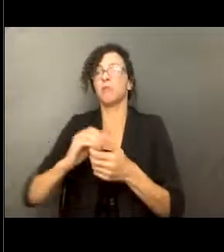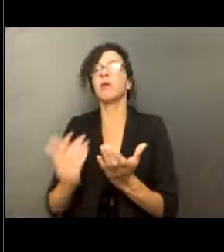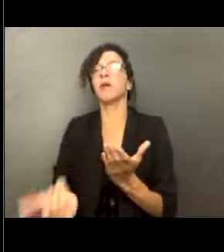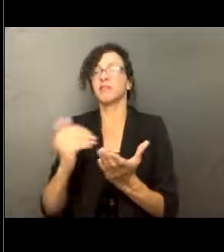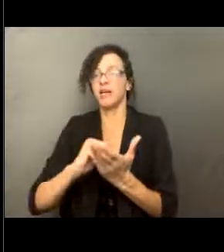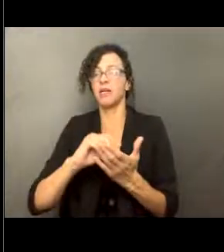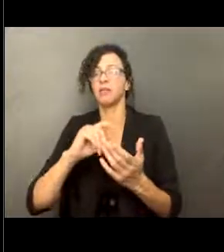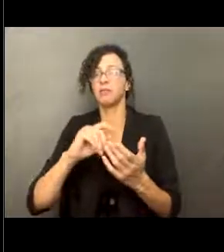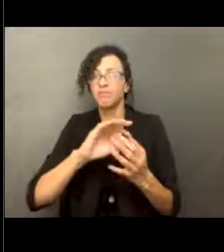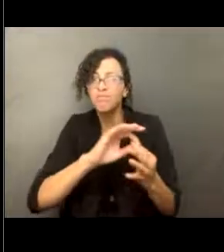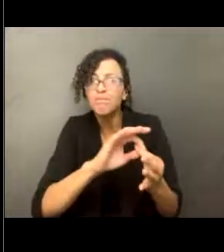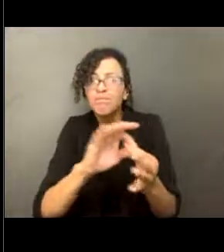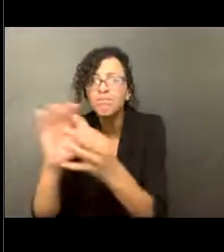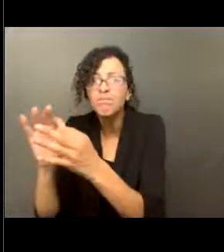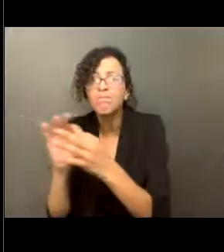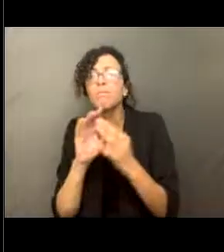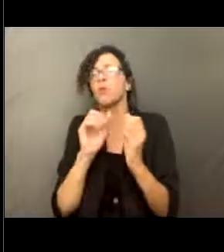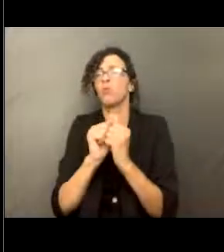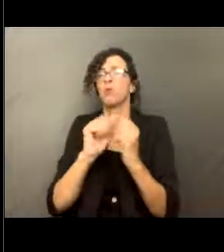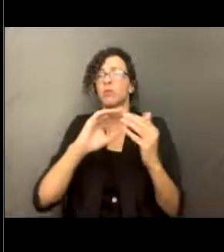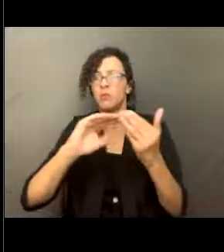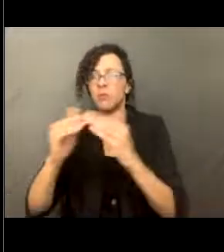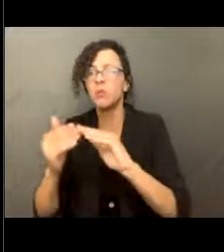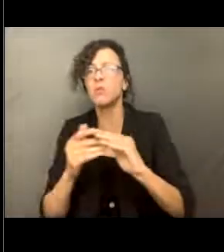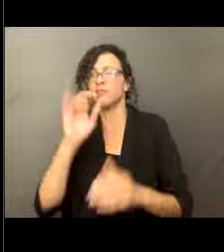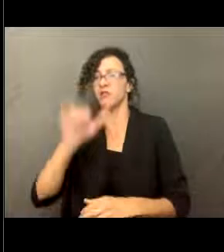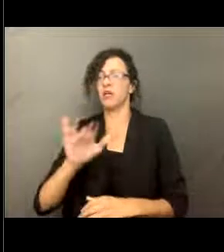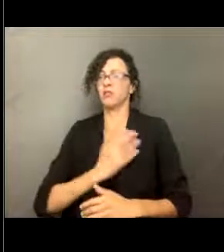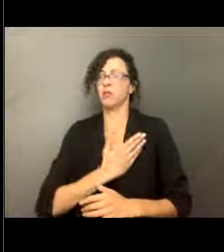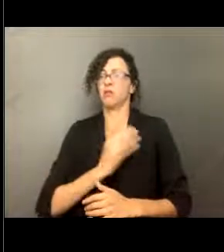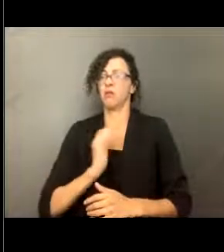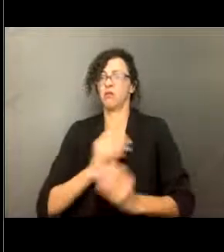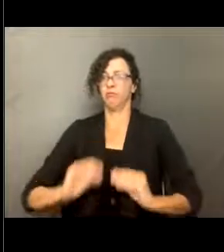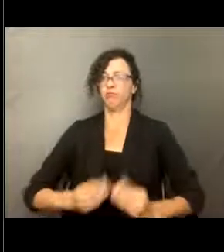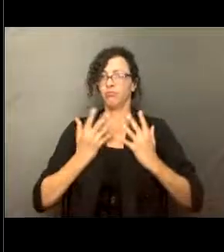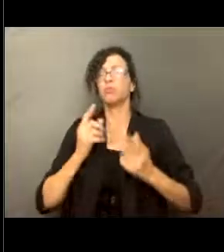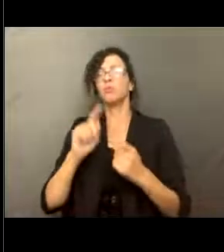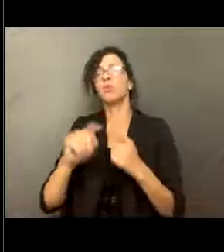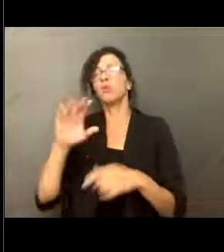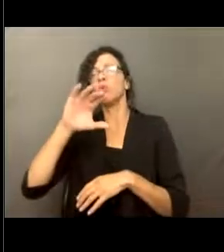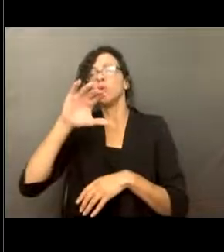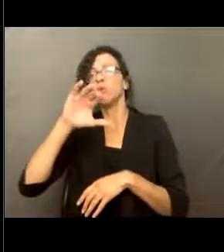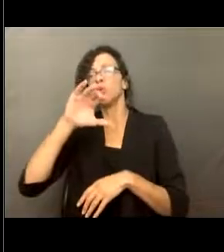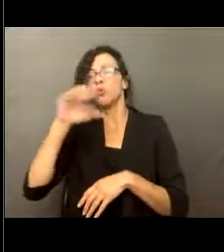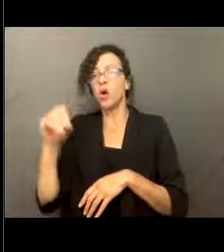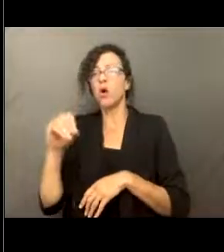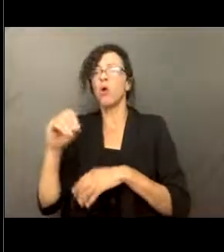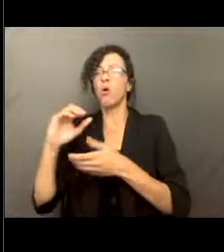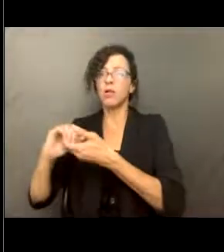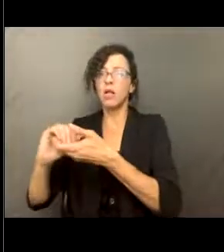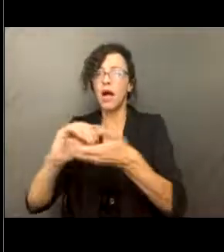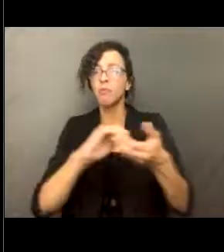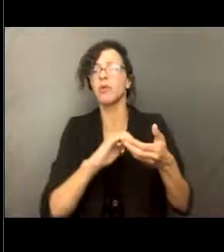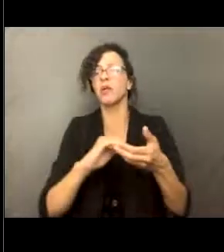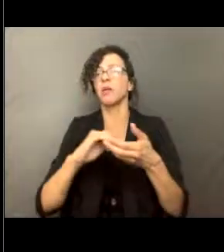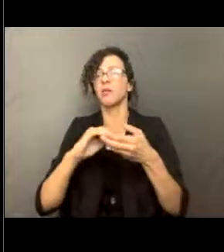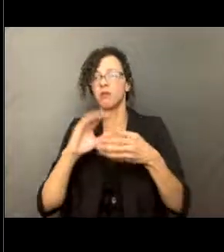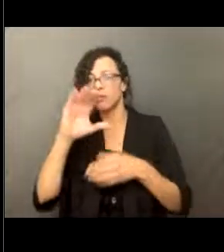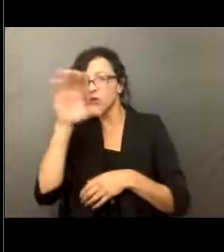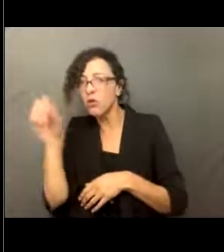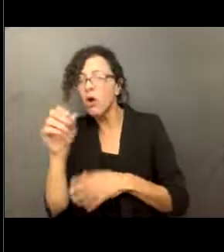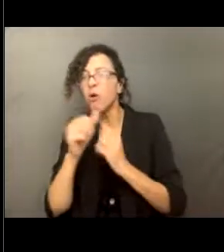equity principles, where we can co-coordinate, co-collaborate, and co-lead these efforts. From the sessions, the